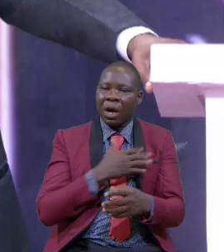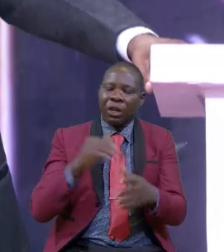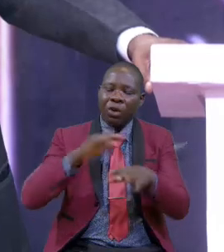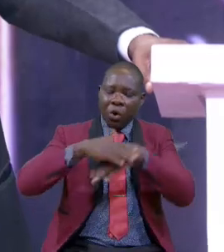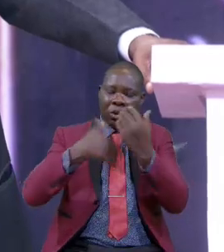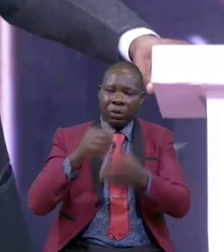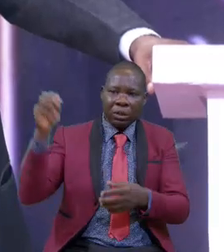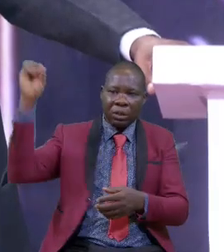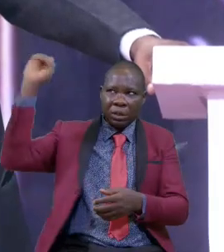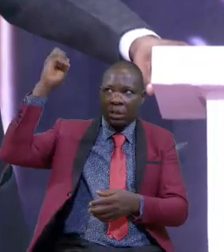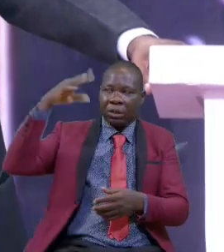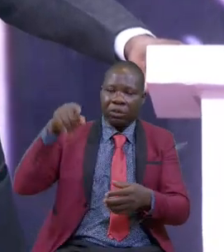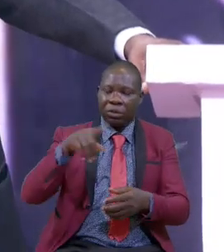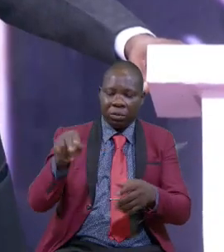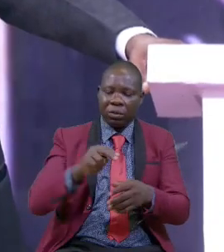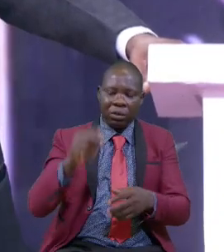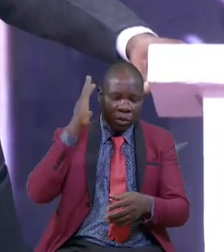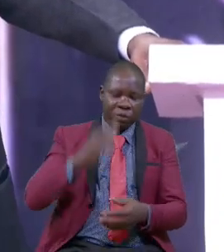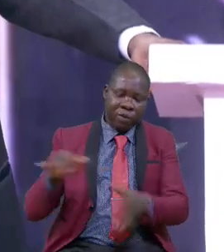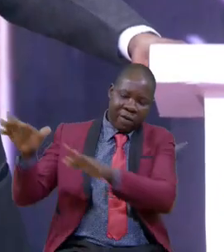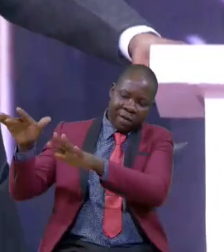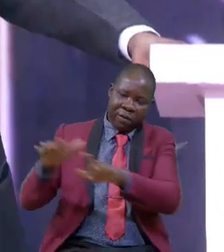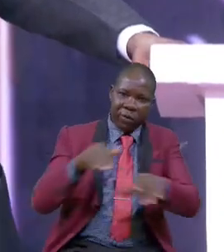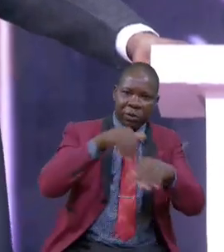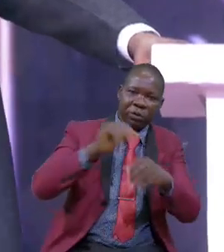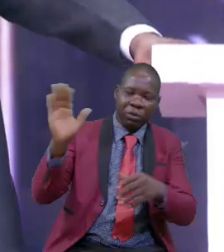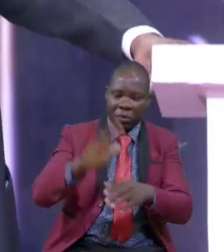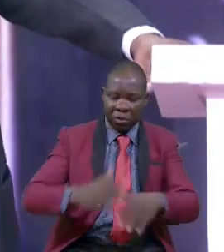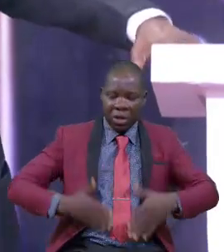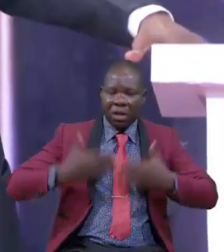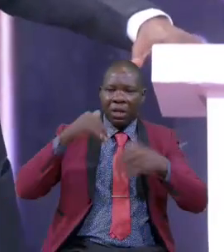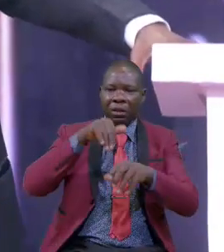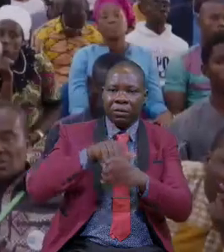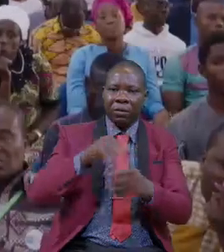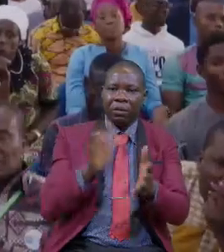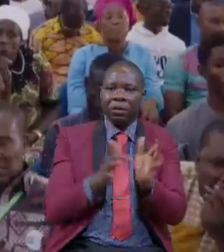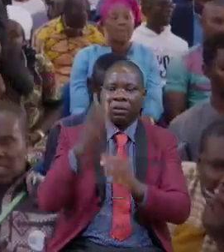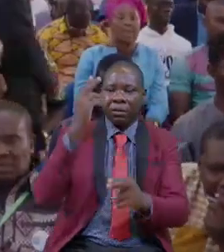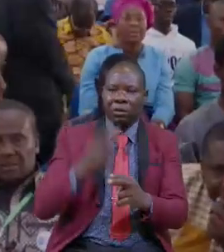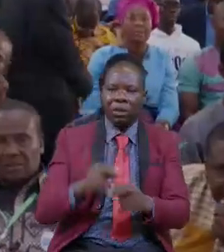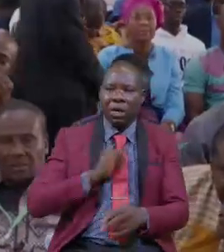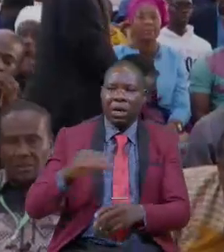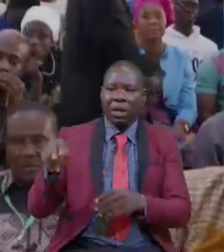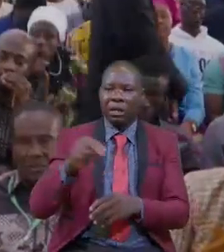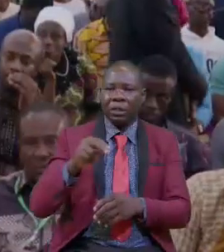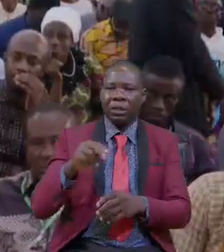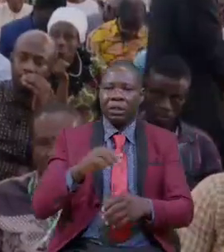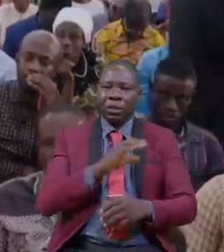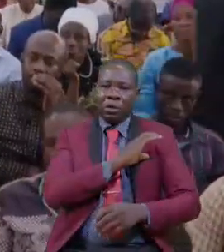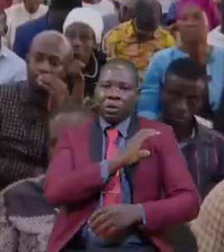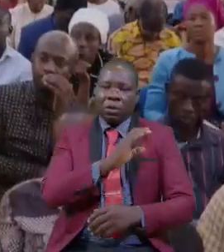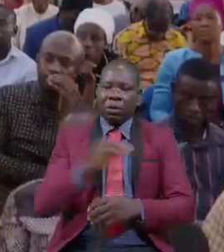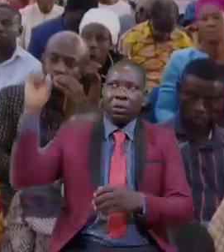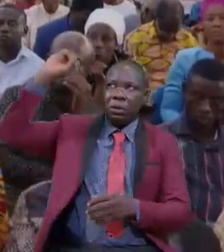life. Amen. I need courage. Grace will bring it to you. Amen. I need fortitude